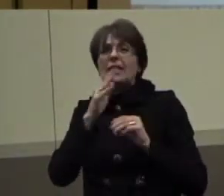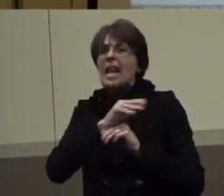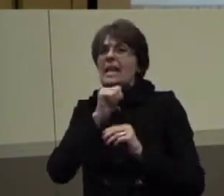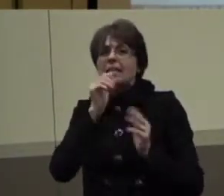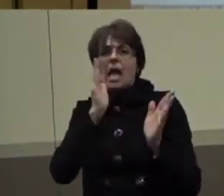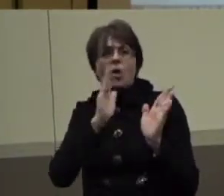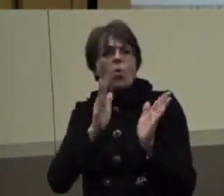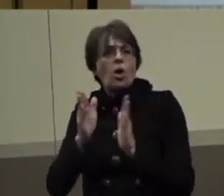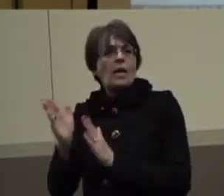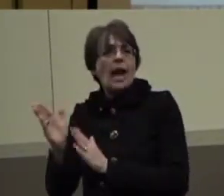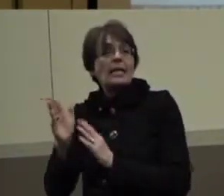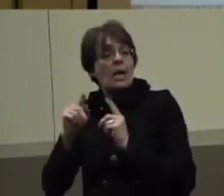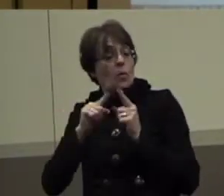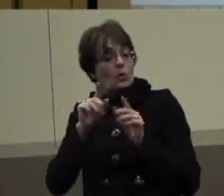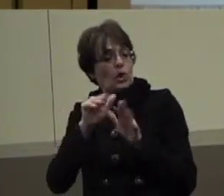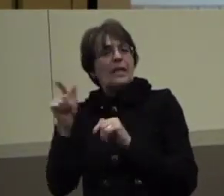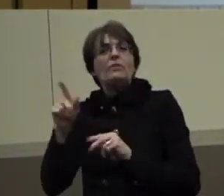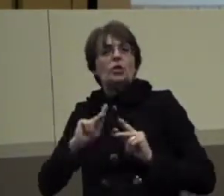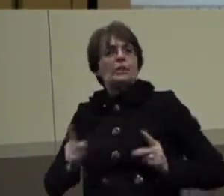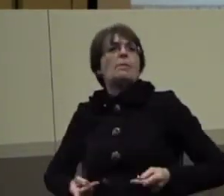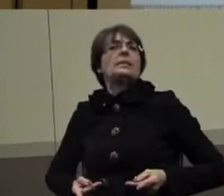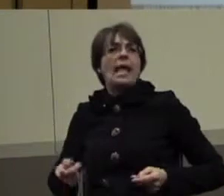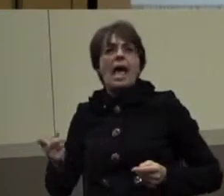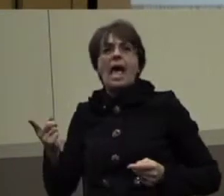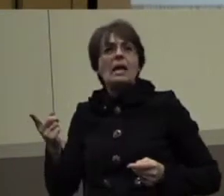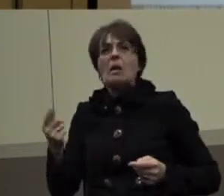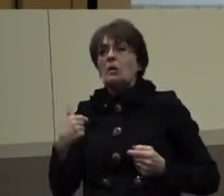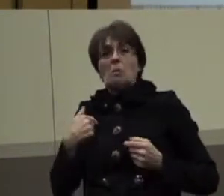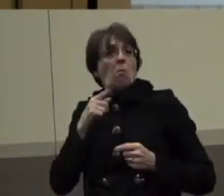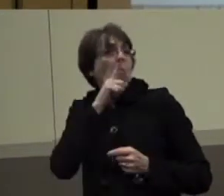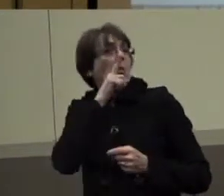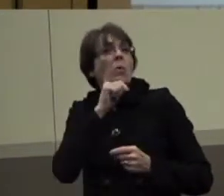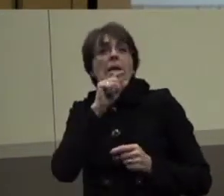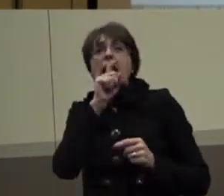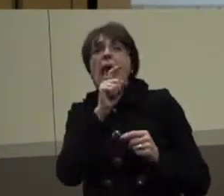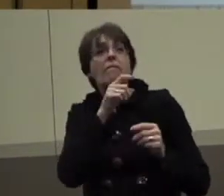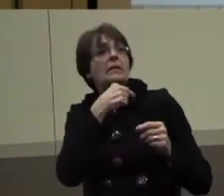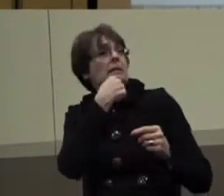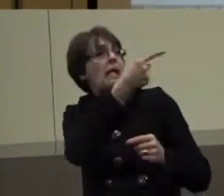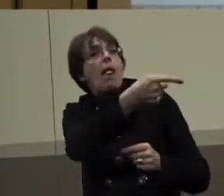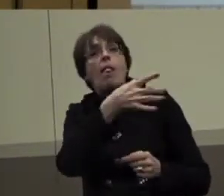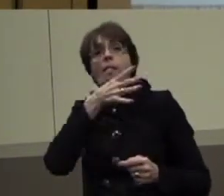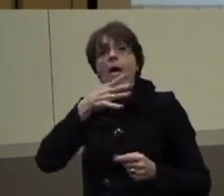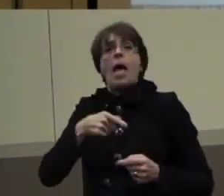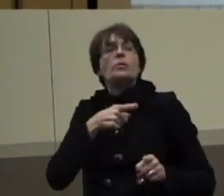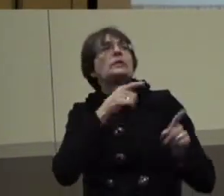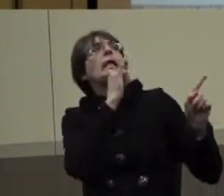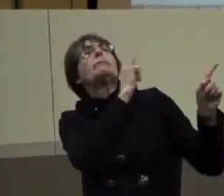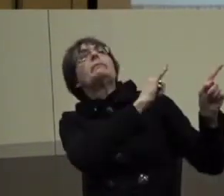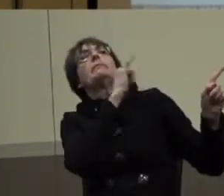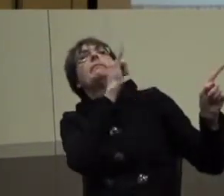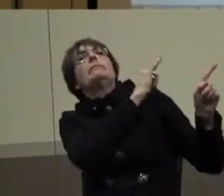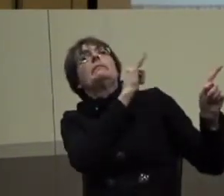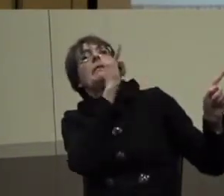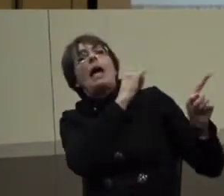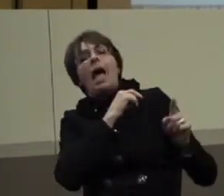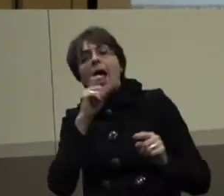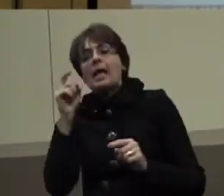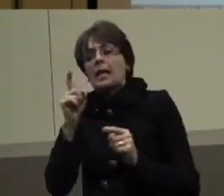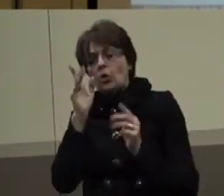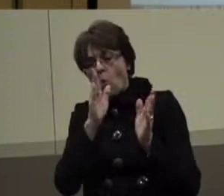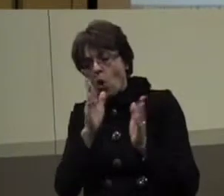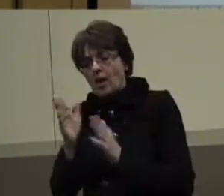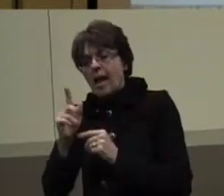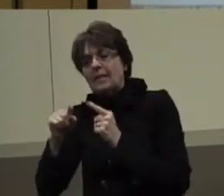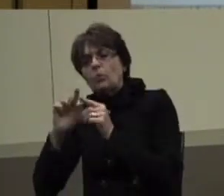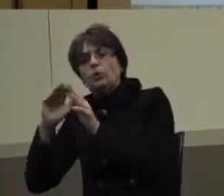upset when she leaves the house. So we didn't have to say anything to Mom. Mom was like, oh, I need to organize her exit from home. I mean, she